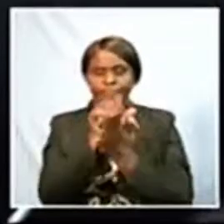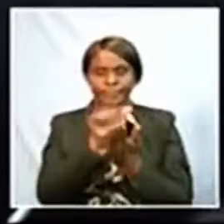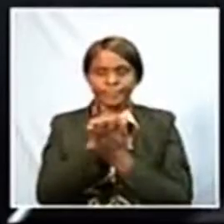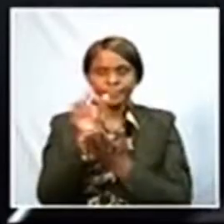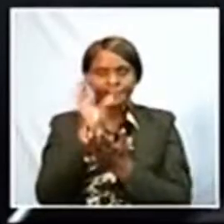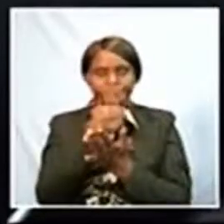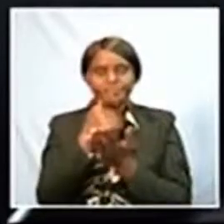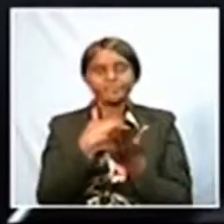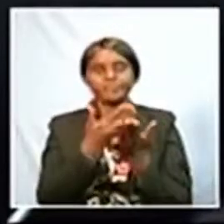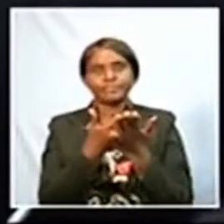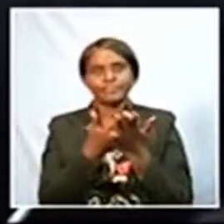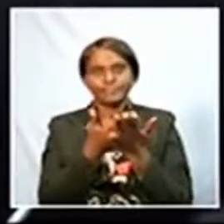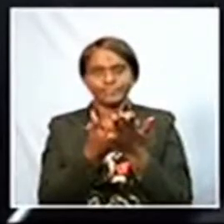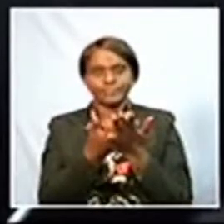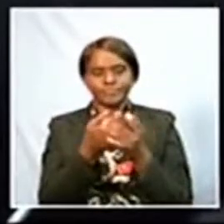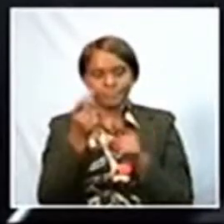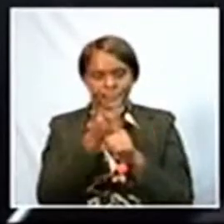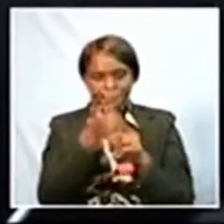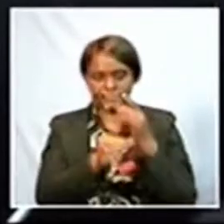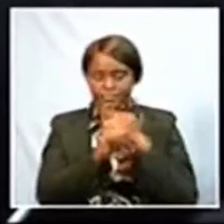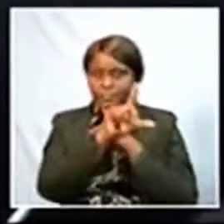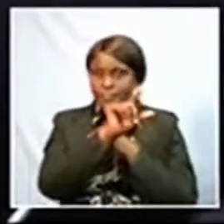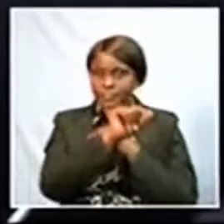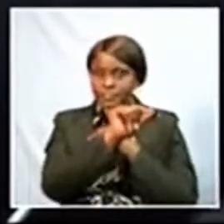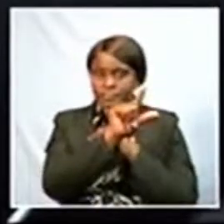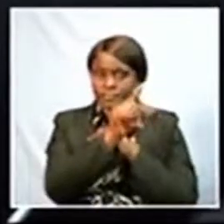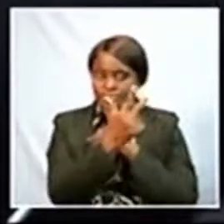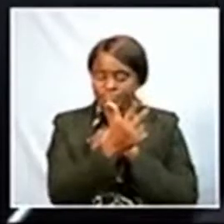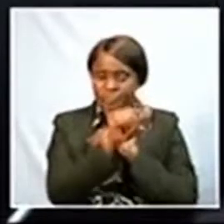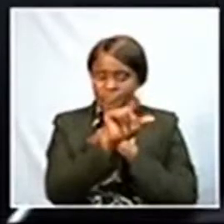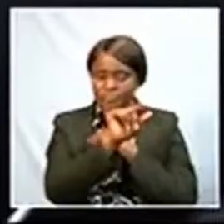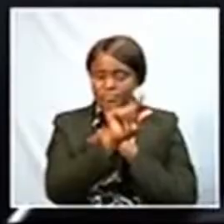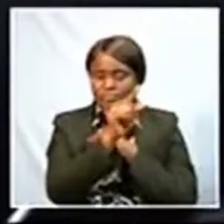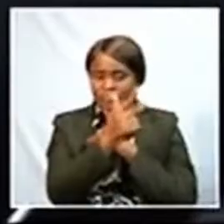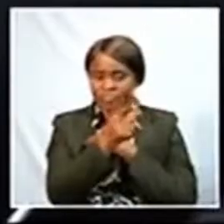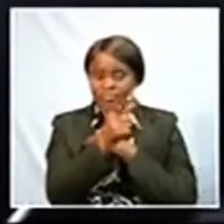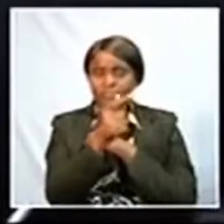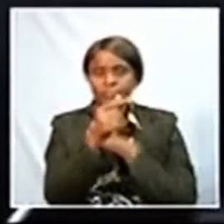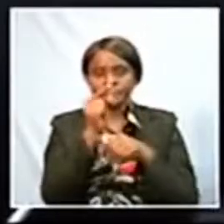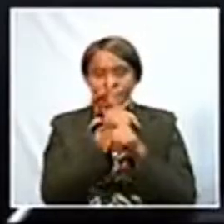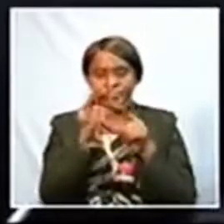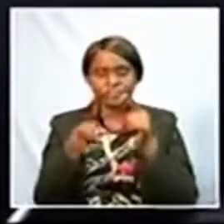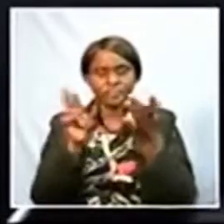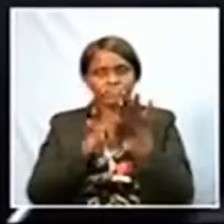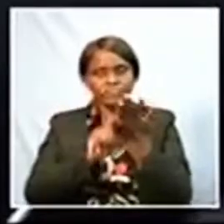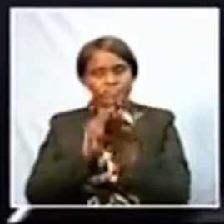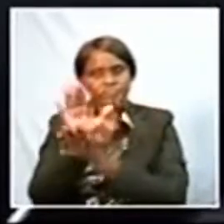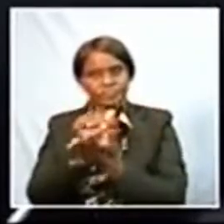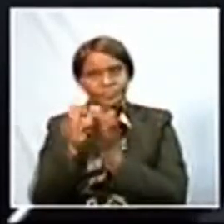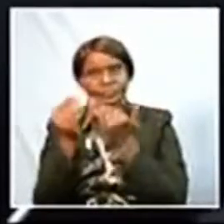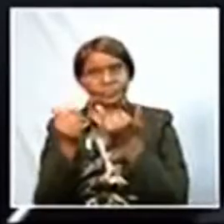advertised from 2023. You've just advertised now.